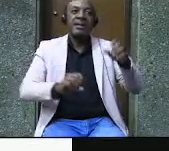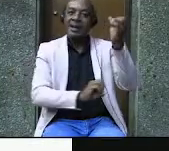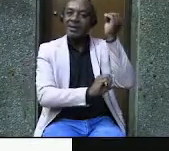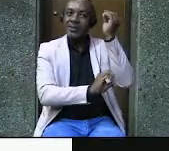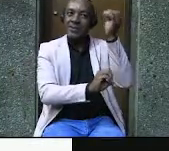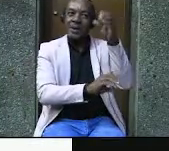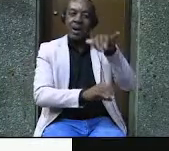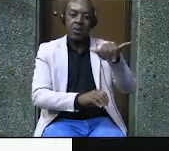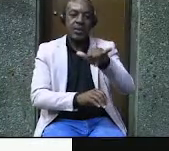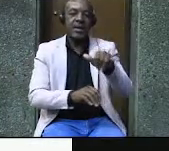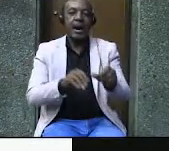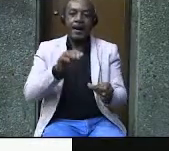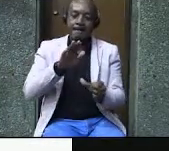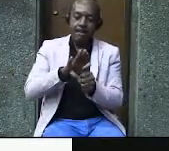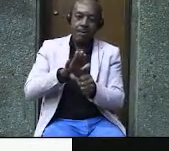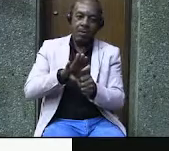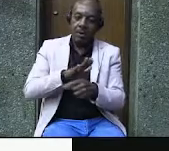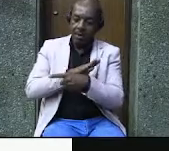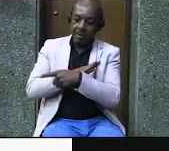bill.